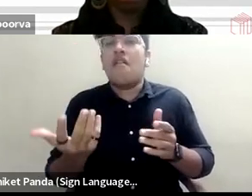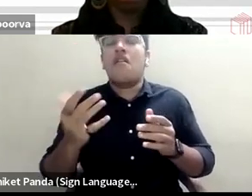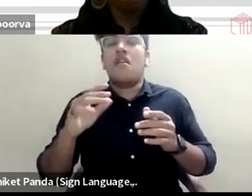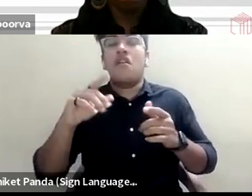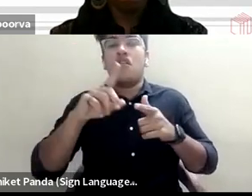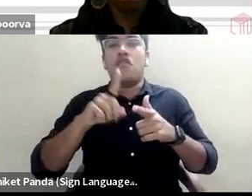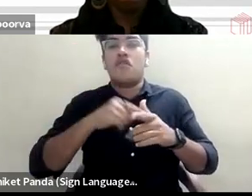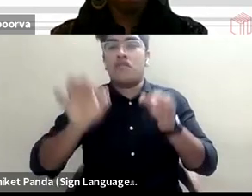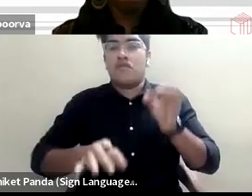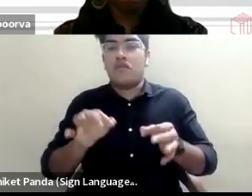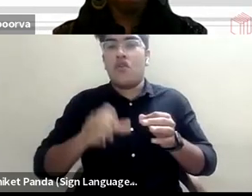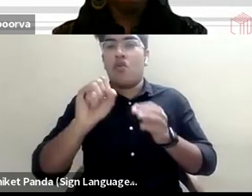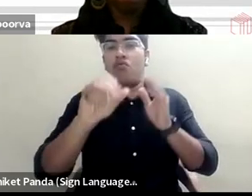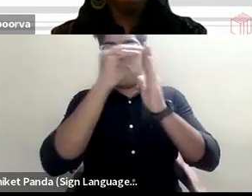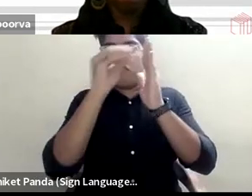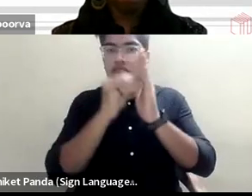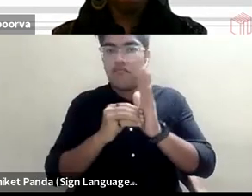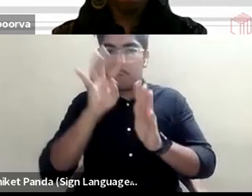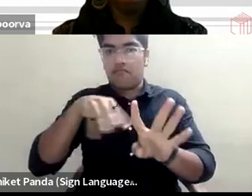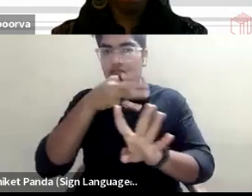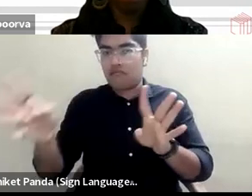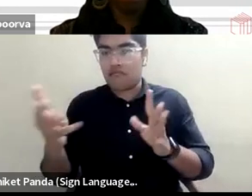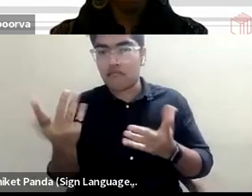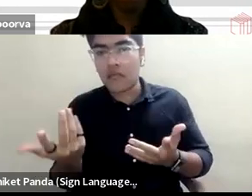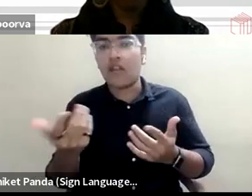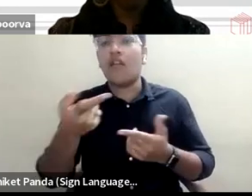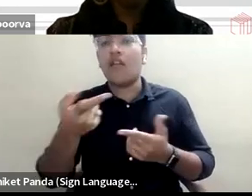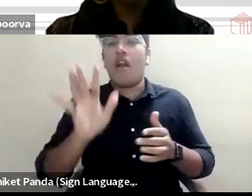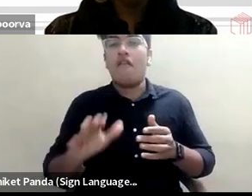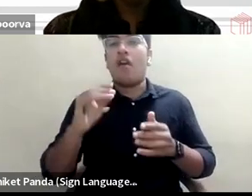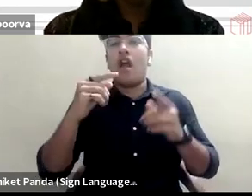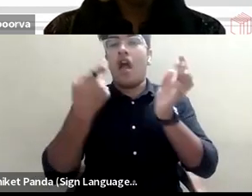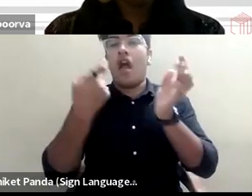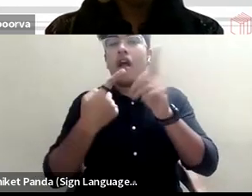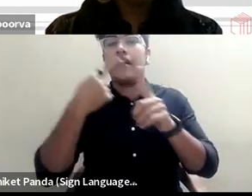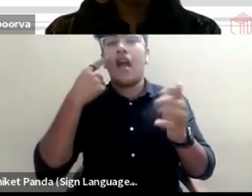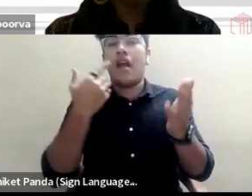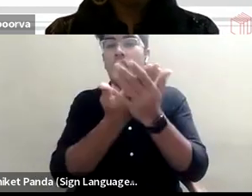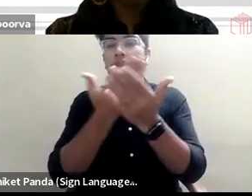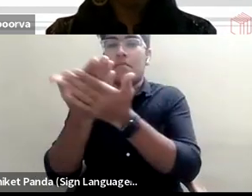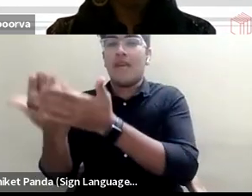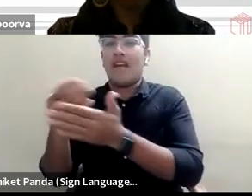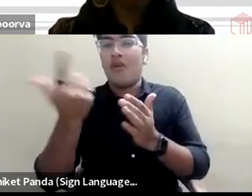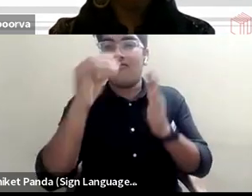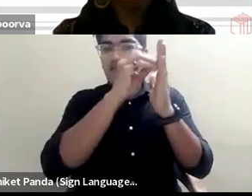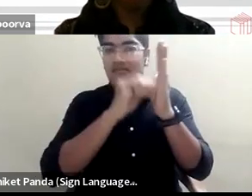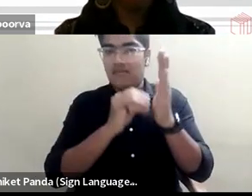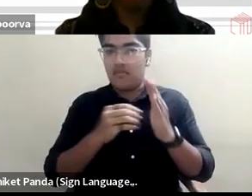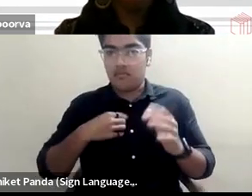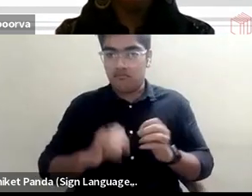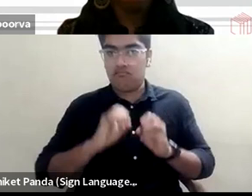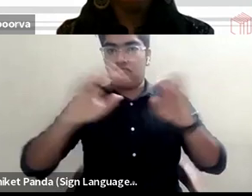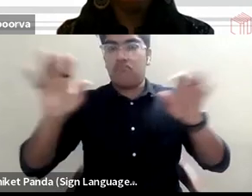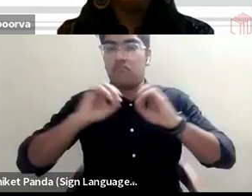infrastructure. We have a portal that puts out formats for filing RTI applications to high courts. We even have data on budgeting.